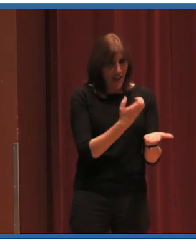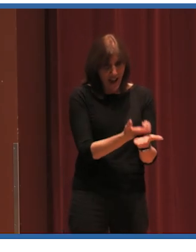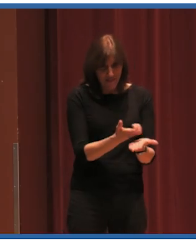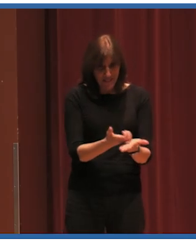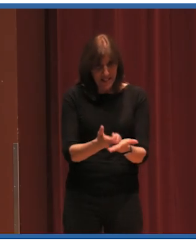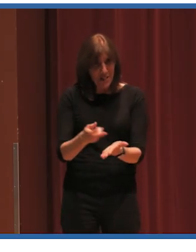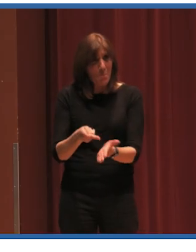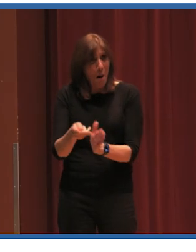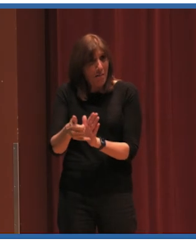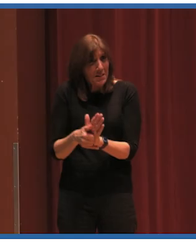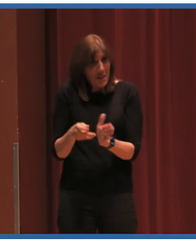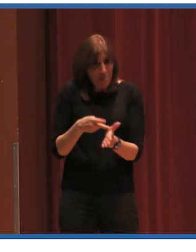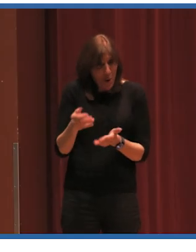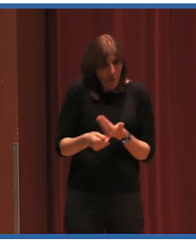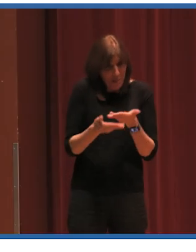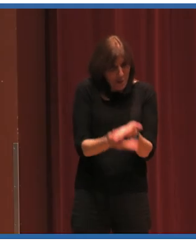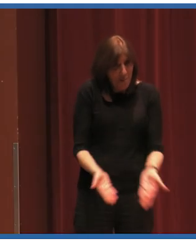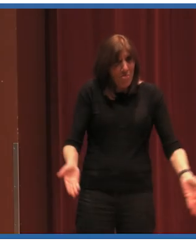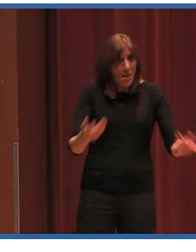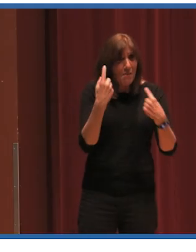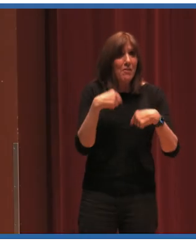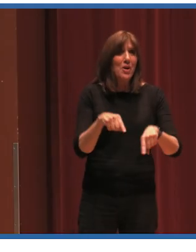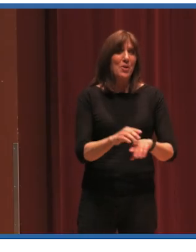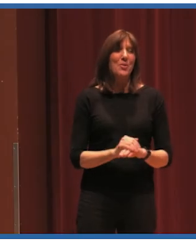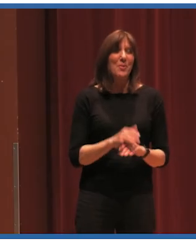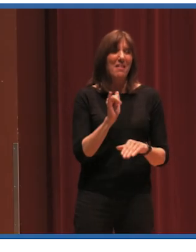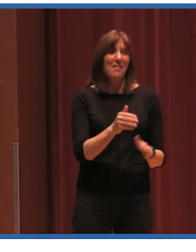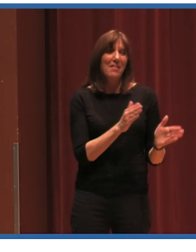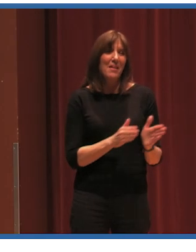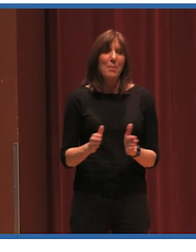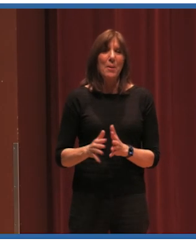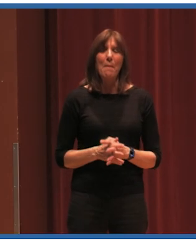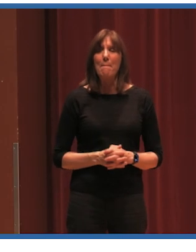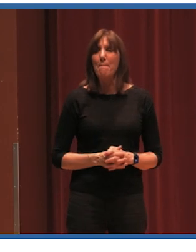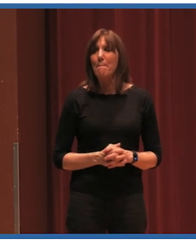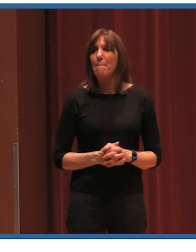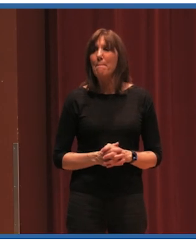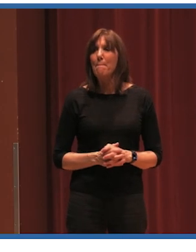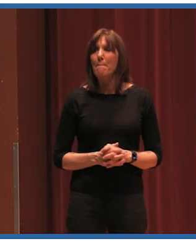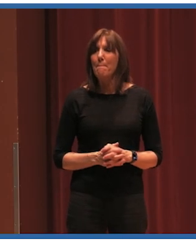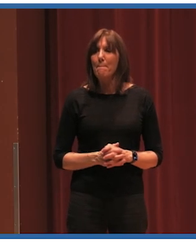policies and programs are already laid out for you in that plan.